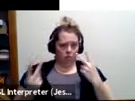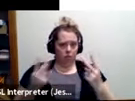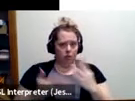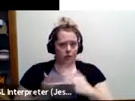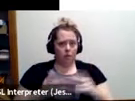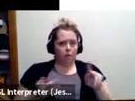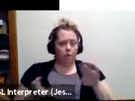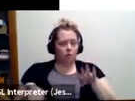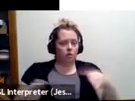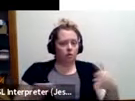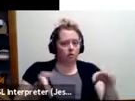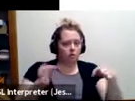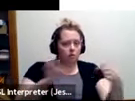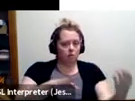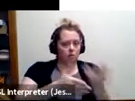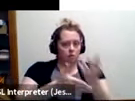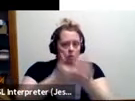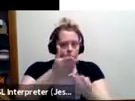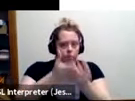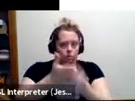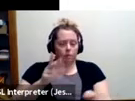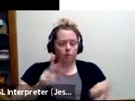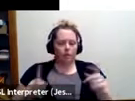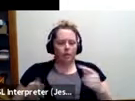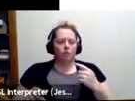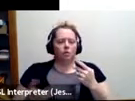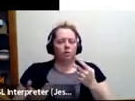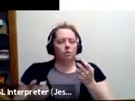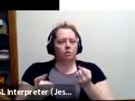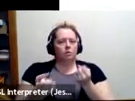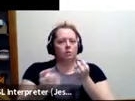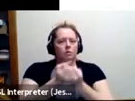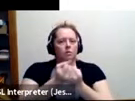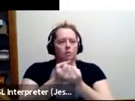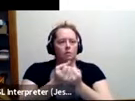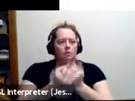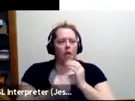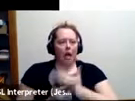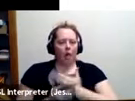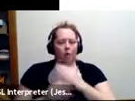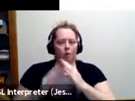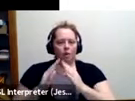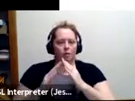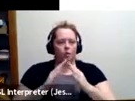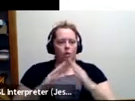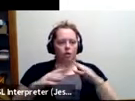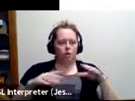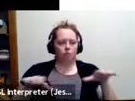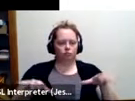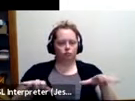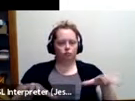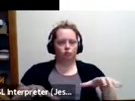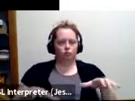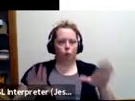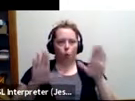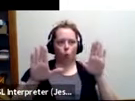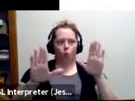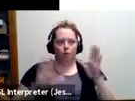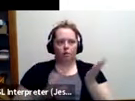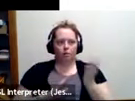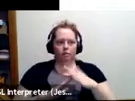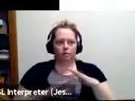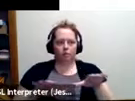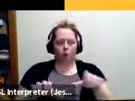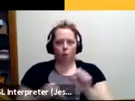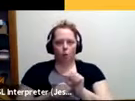So please pay attention to that and support our communities during doing this great work. Next